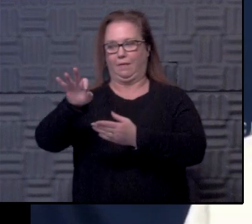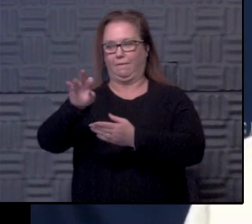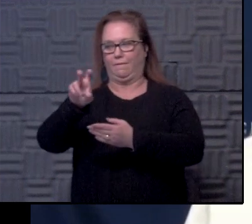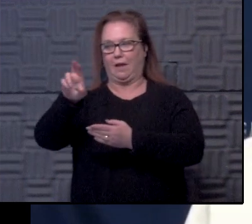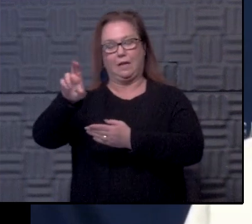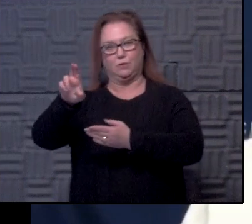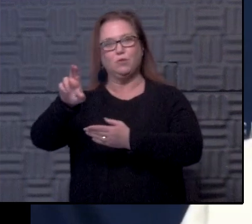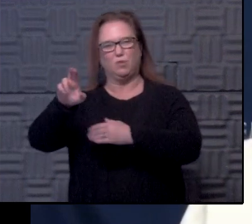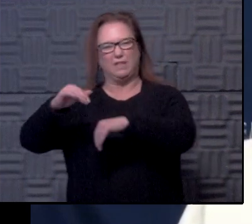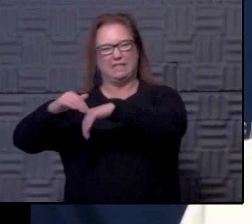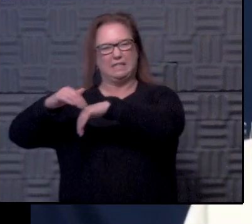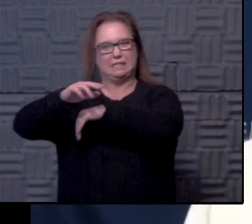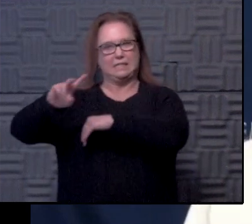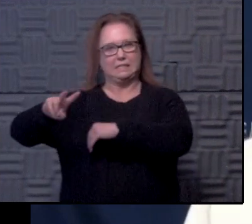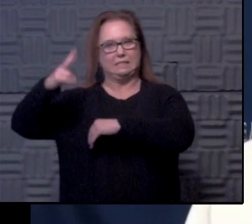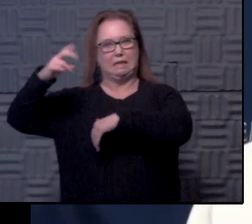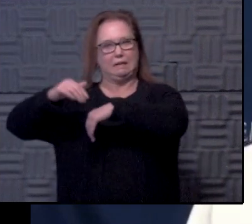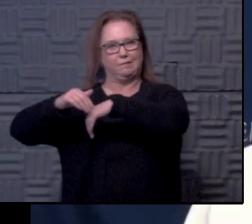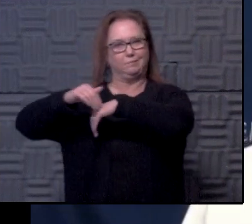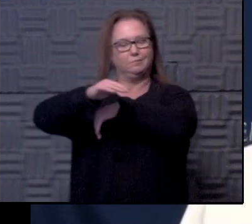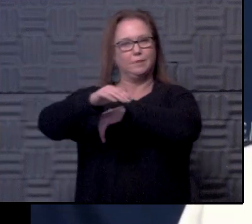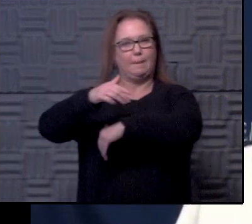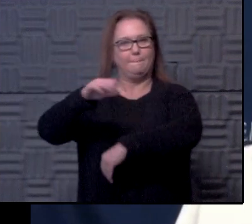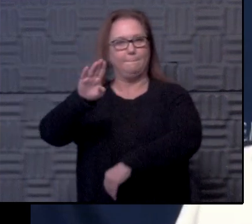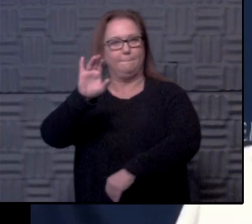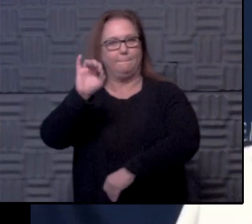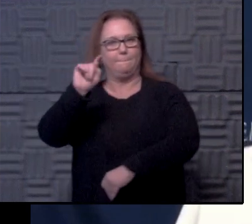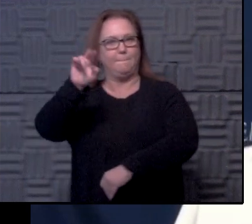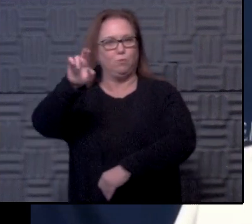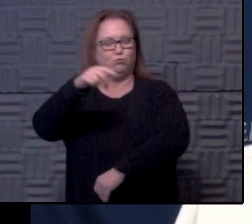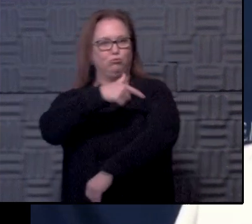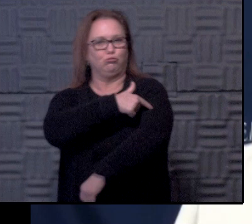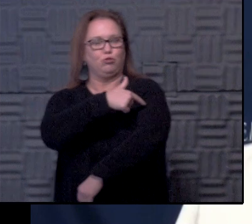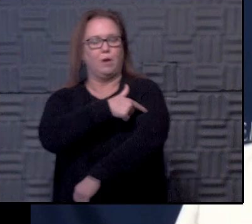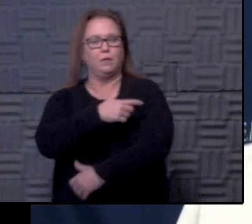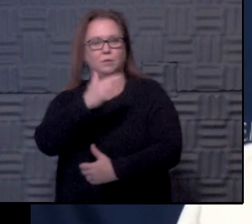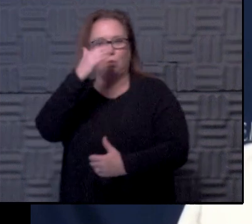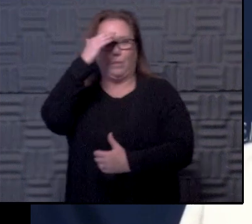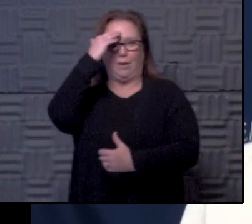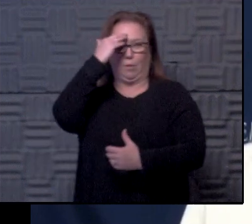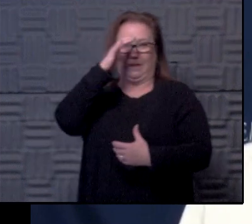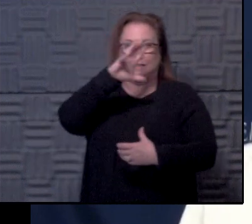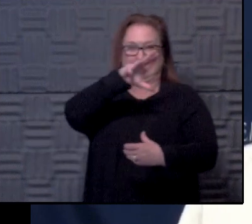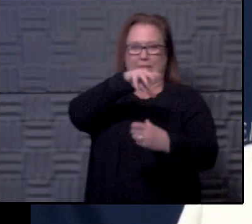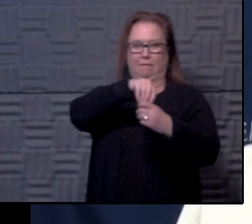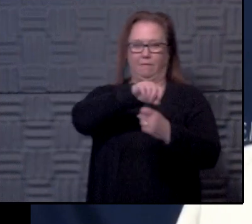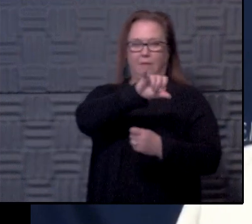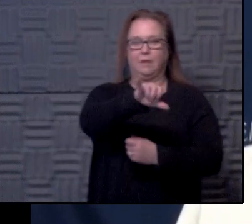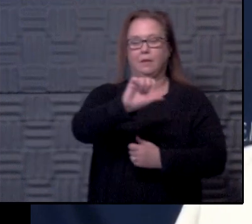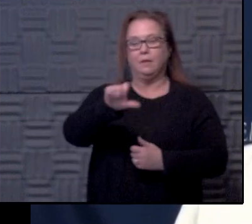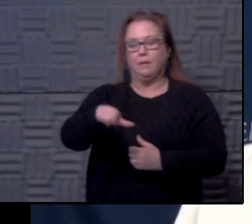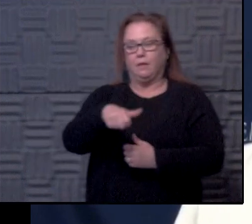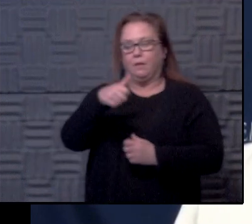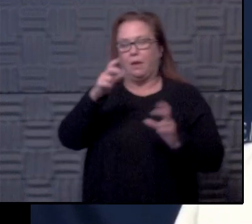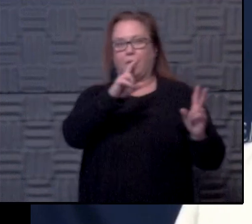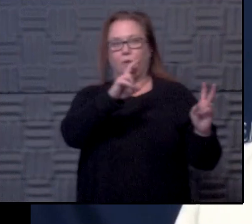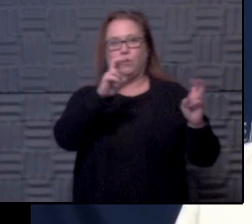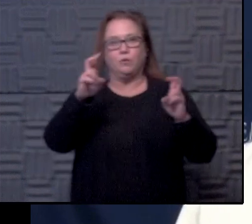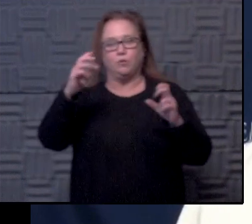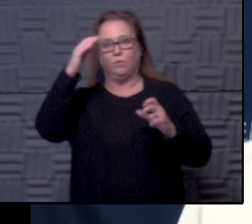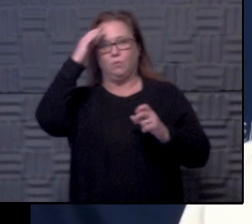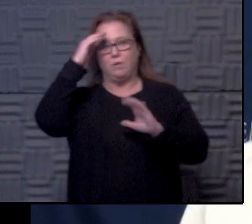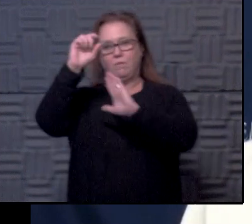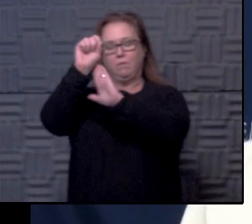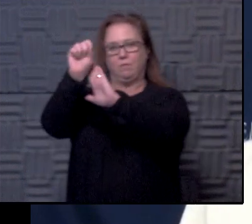for those that we receive at the moment. And that is, I'm sure, playing into this to some extent. The other thing is we know that